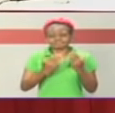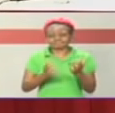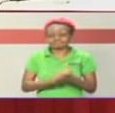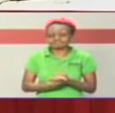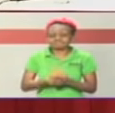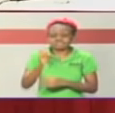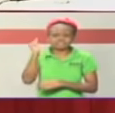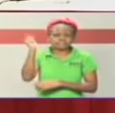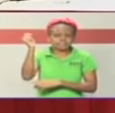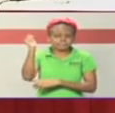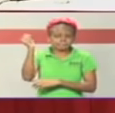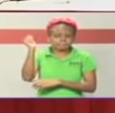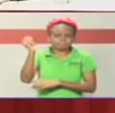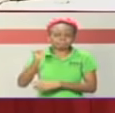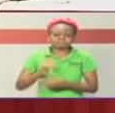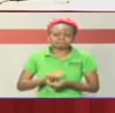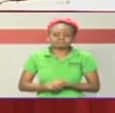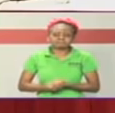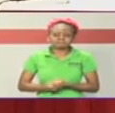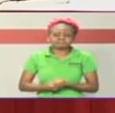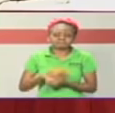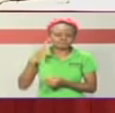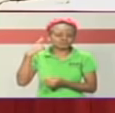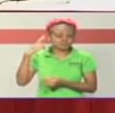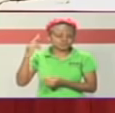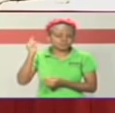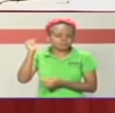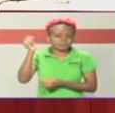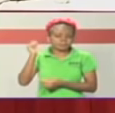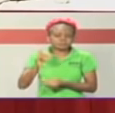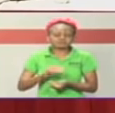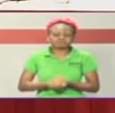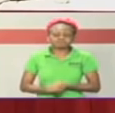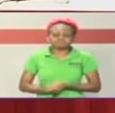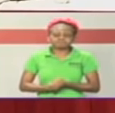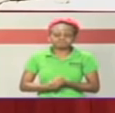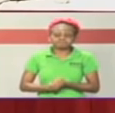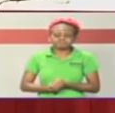Radio Tambrin, we are ready for your 2 questions. Good morning.